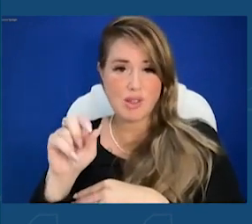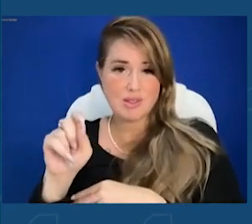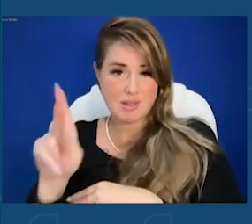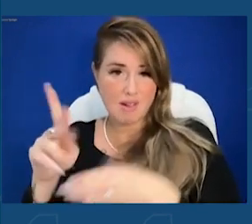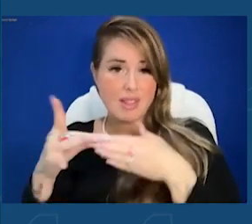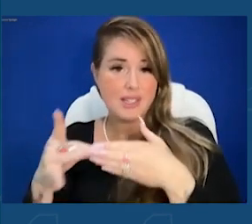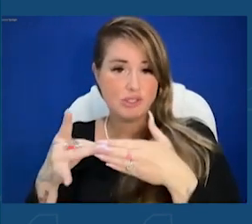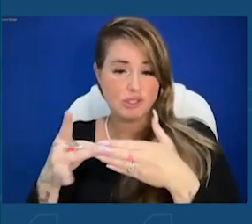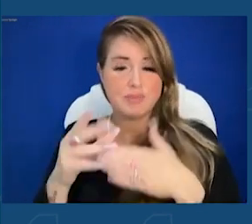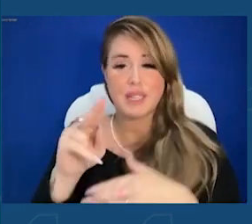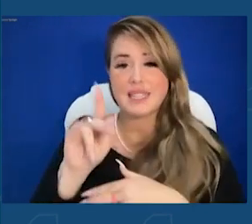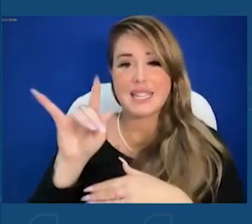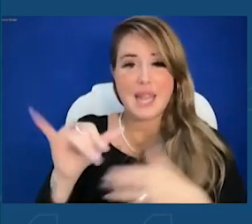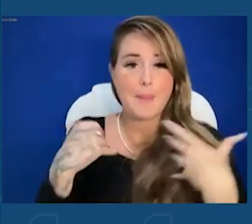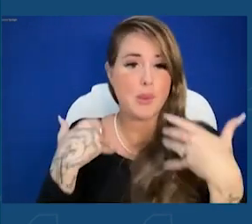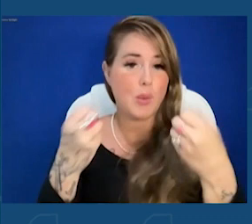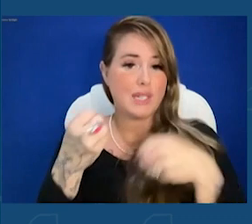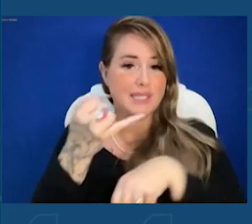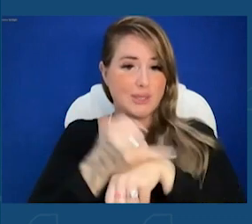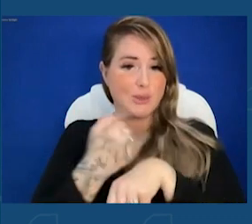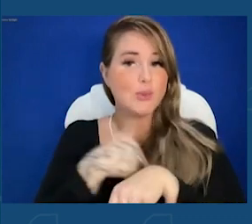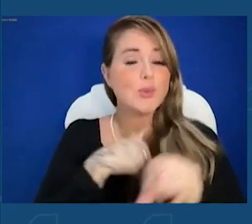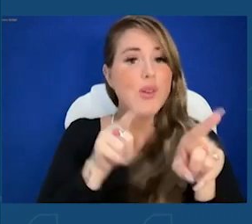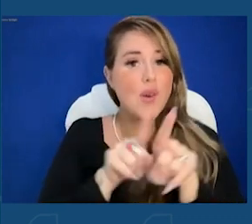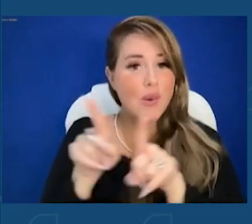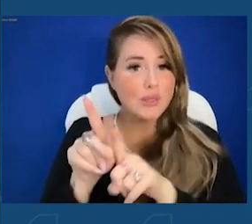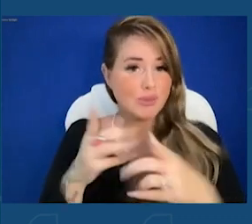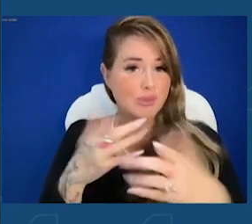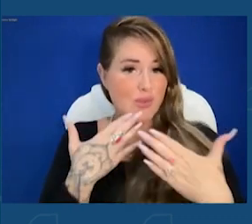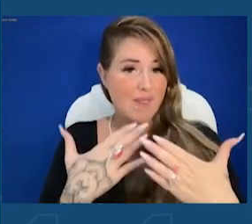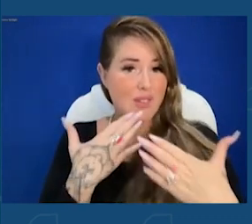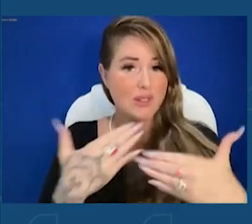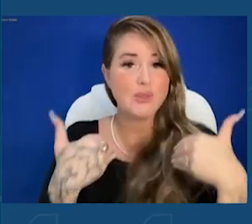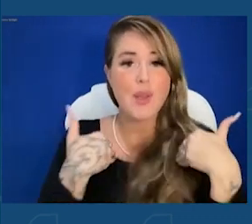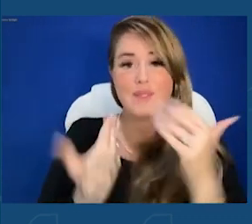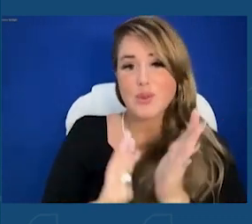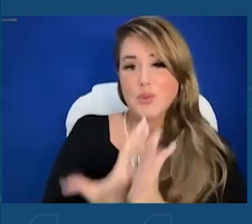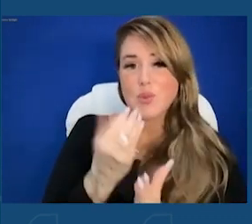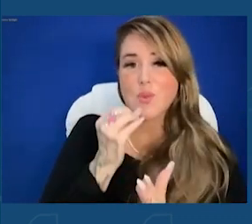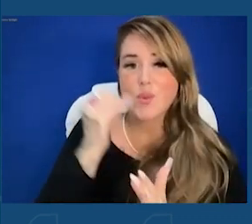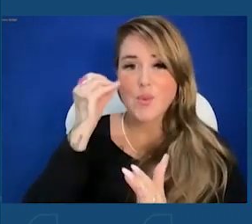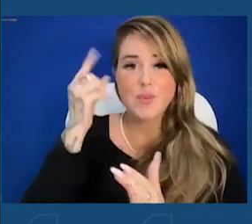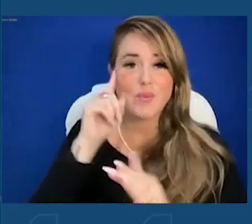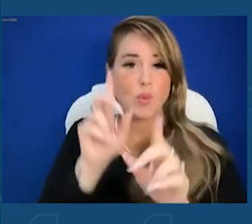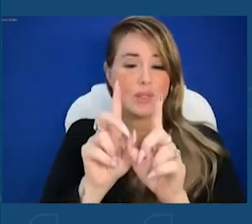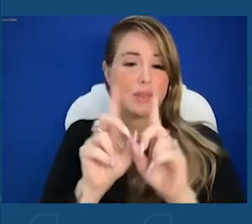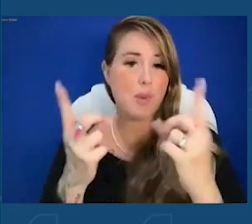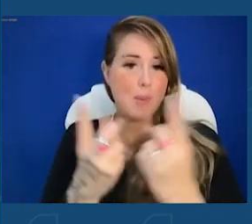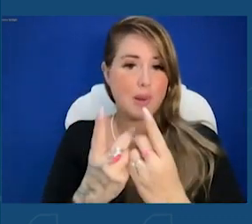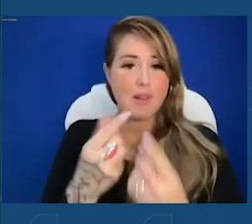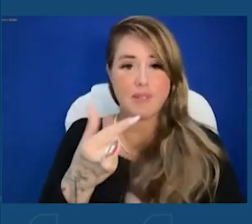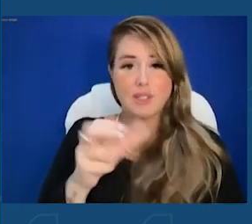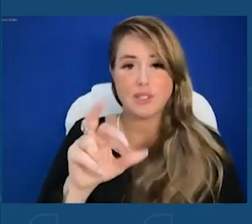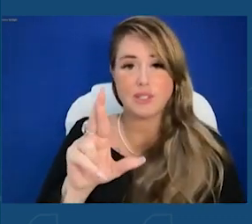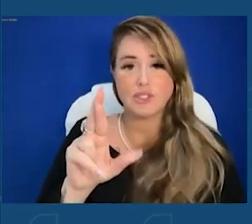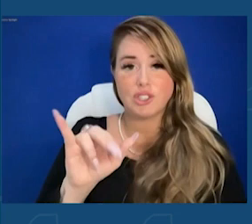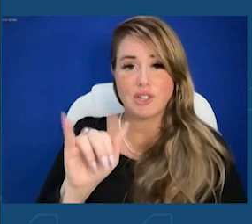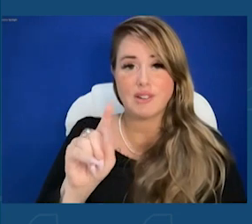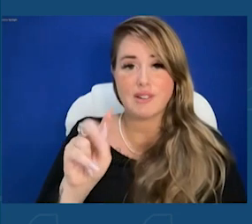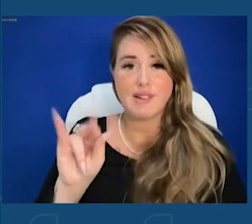Wellness Institute. We are also grateful to have the new home of the Department of Geriatric